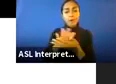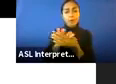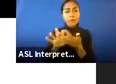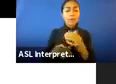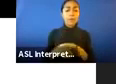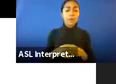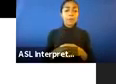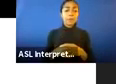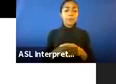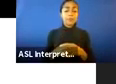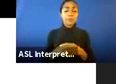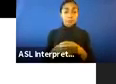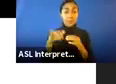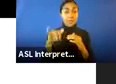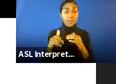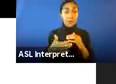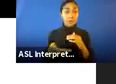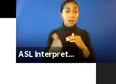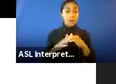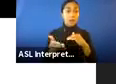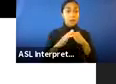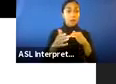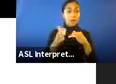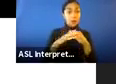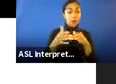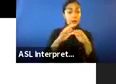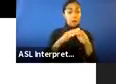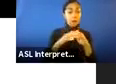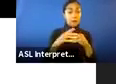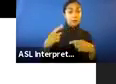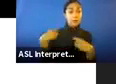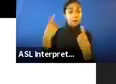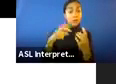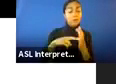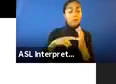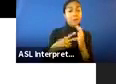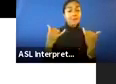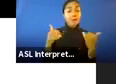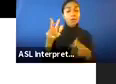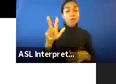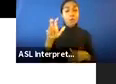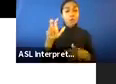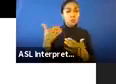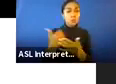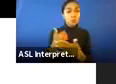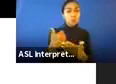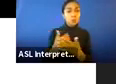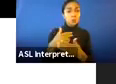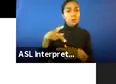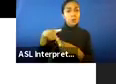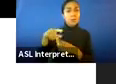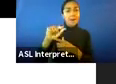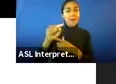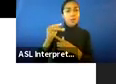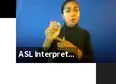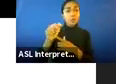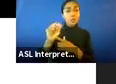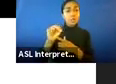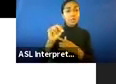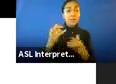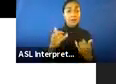over the past 50 years, at least 300 new pathogens have emerged or reemerged and are circulating